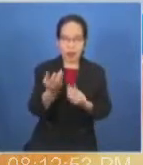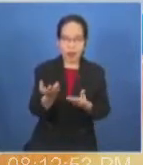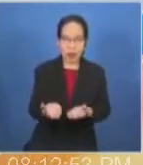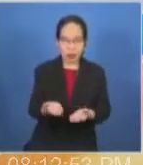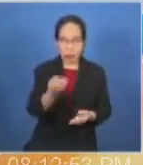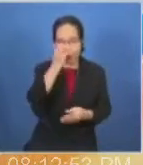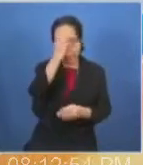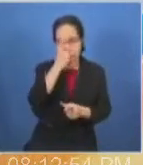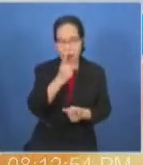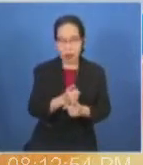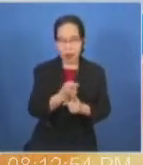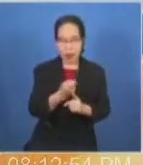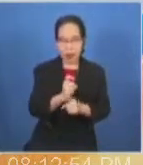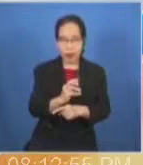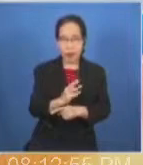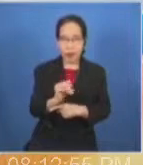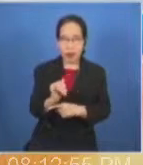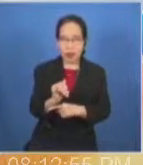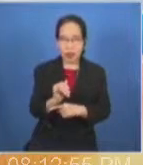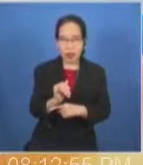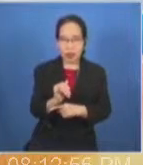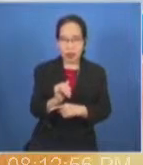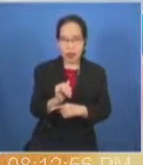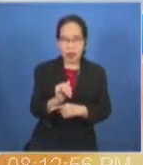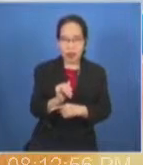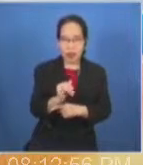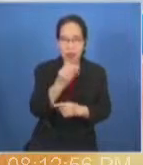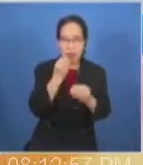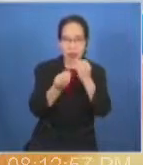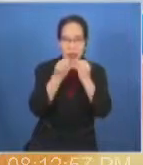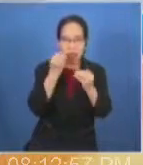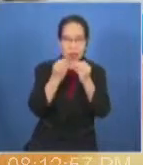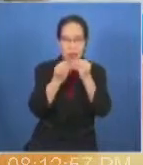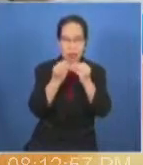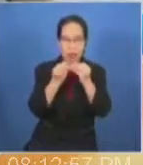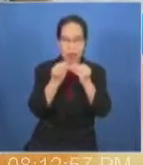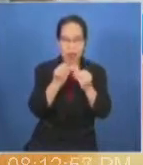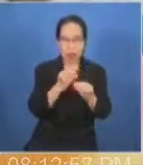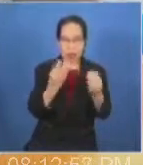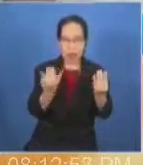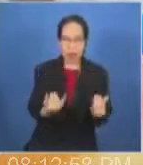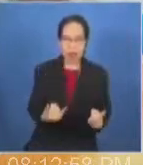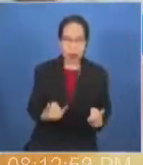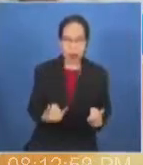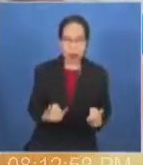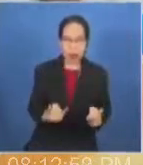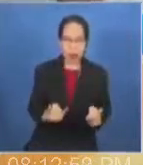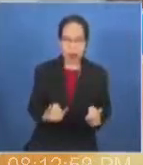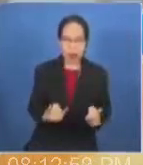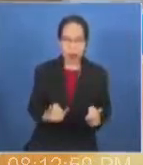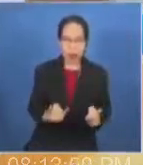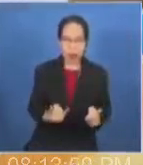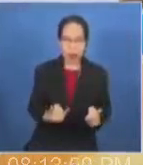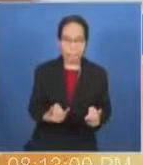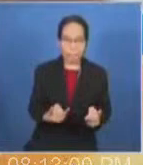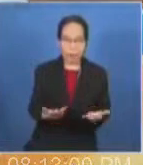When they arrived, the brethren from the MCGI gave them food right away.